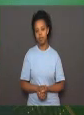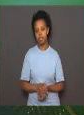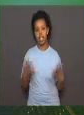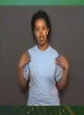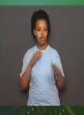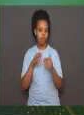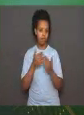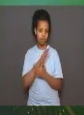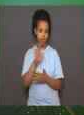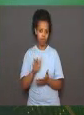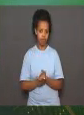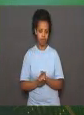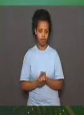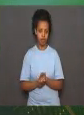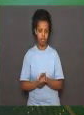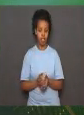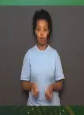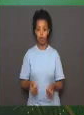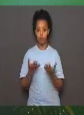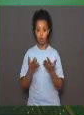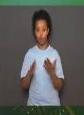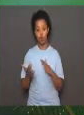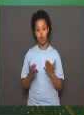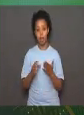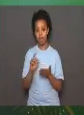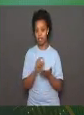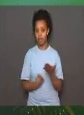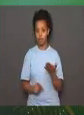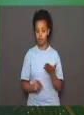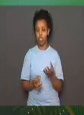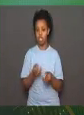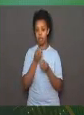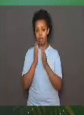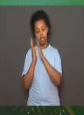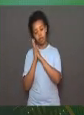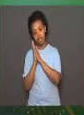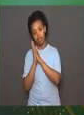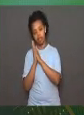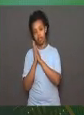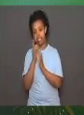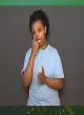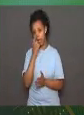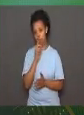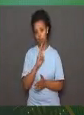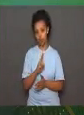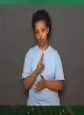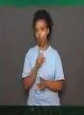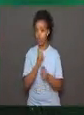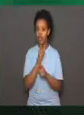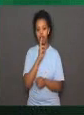Hello, everyone. Most of you probably wrote down eating and sleeping habits. You're right.